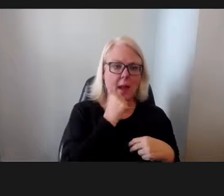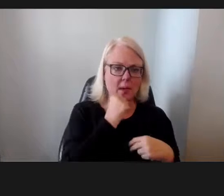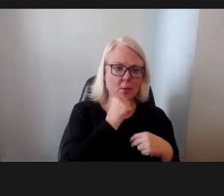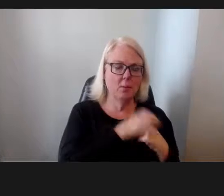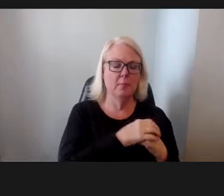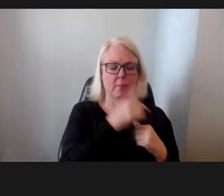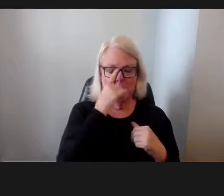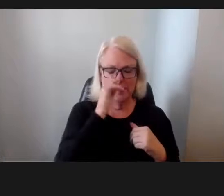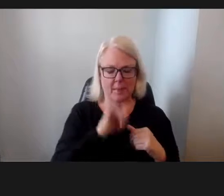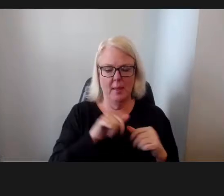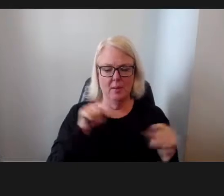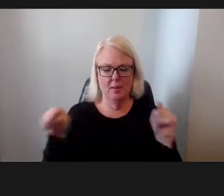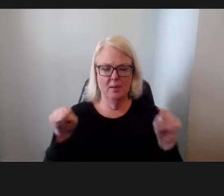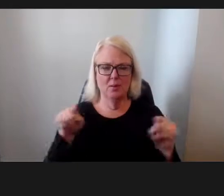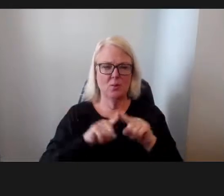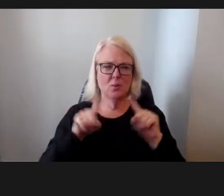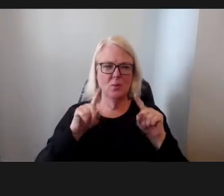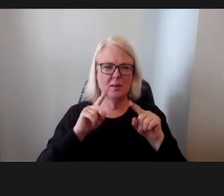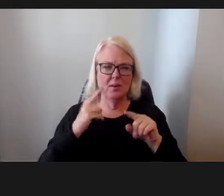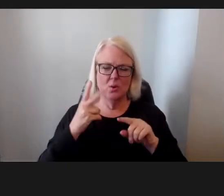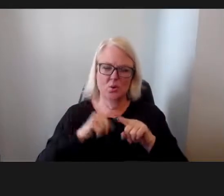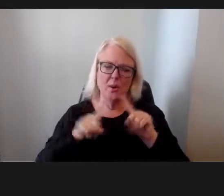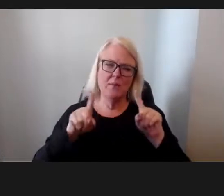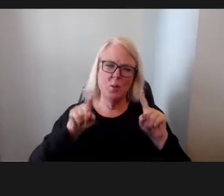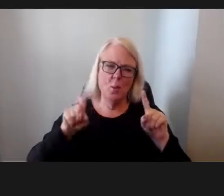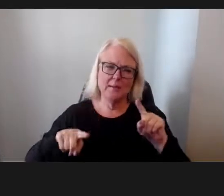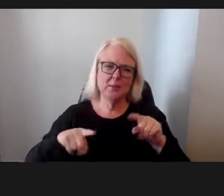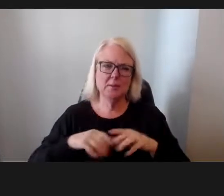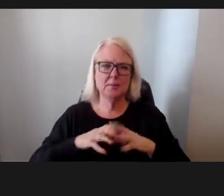because those are really different questions.